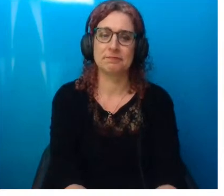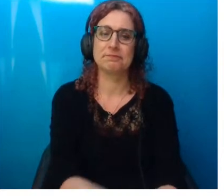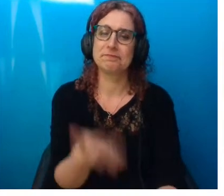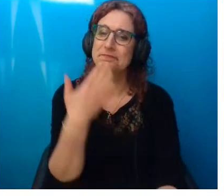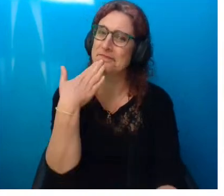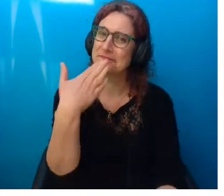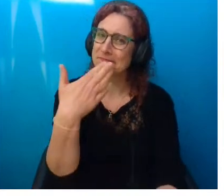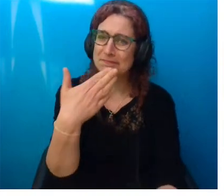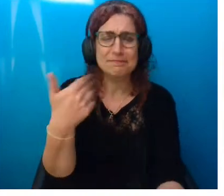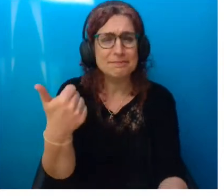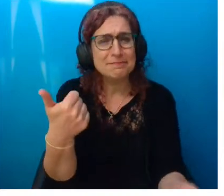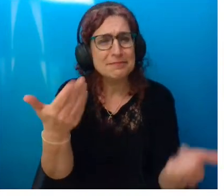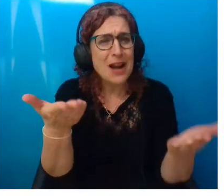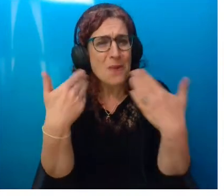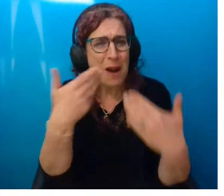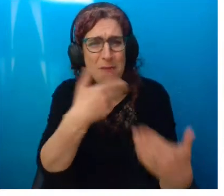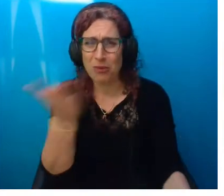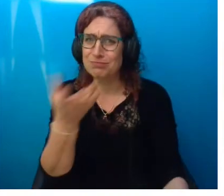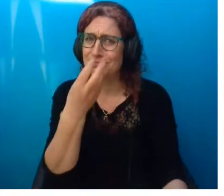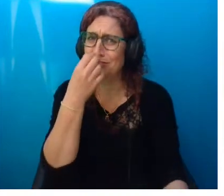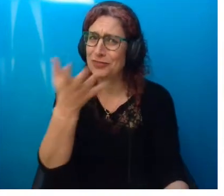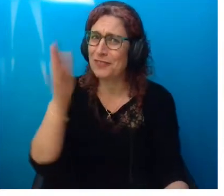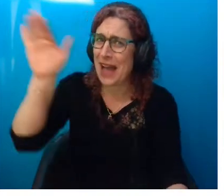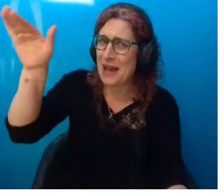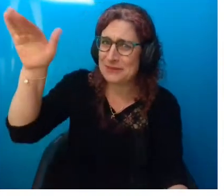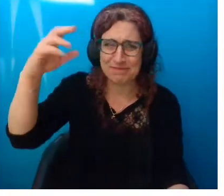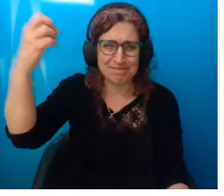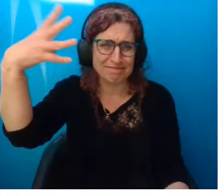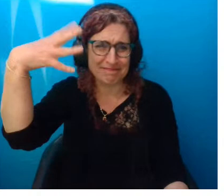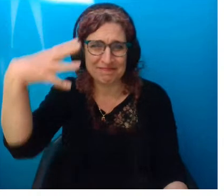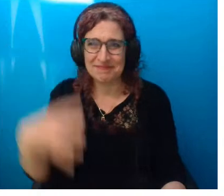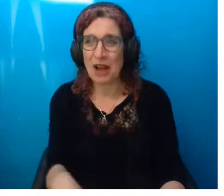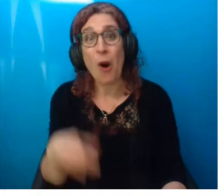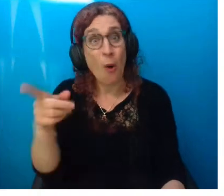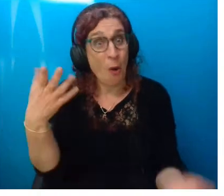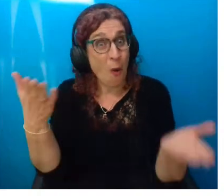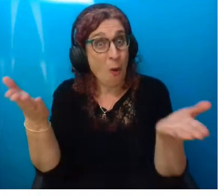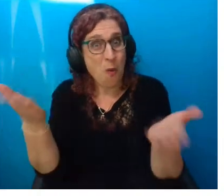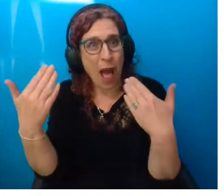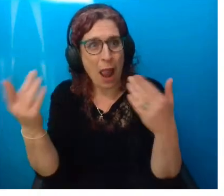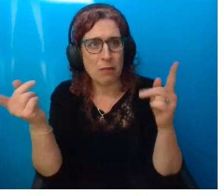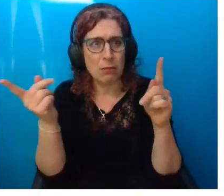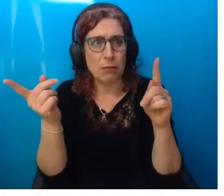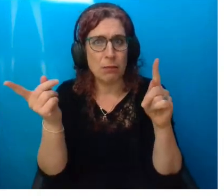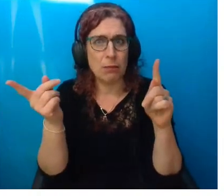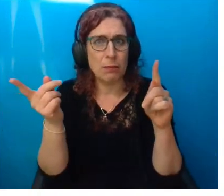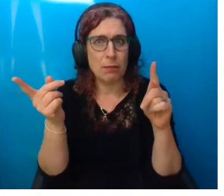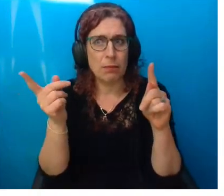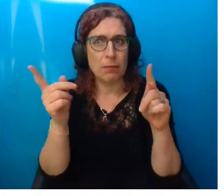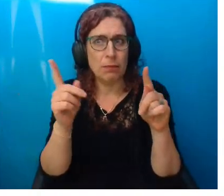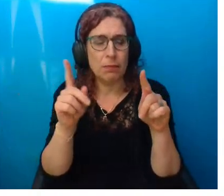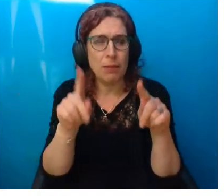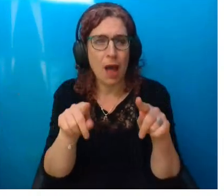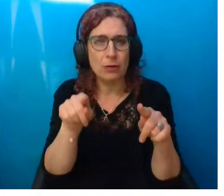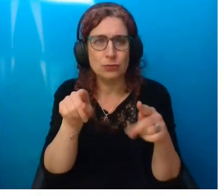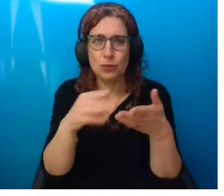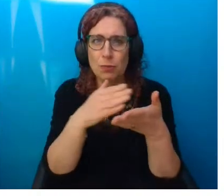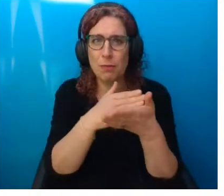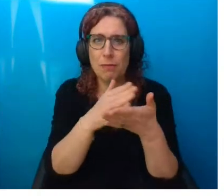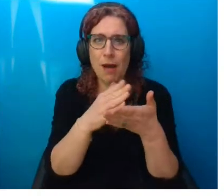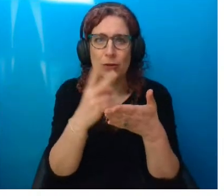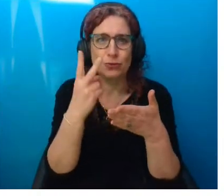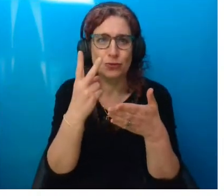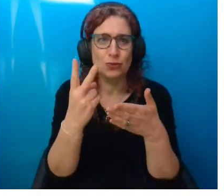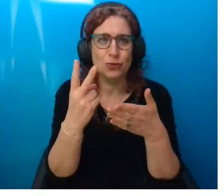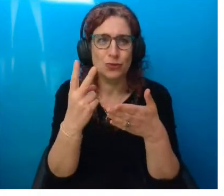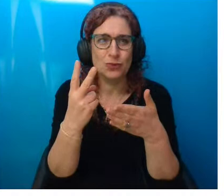this fantastically sunny afternoon. Hello and welcome back to part 2 of our masterclass webinar,